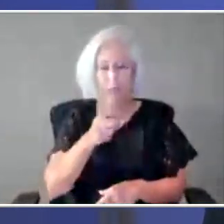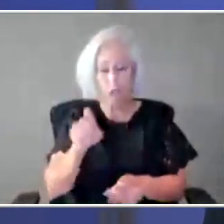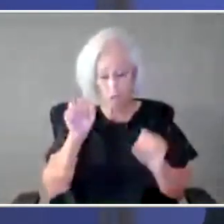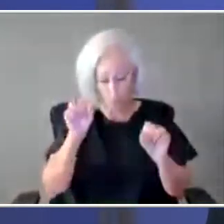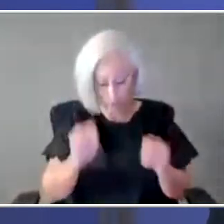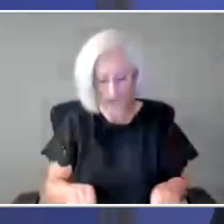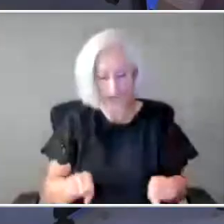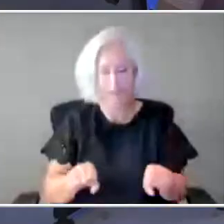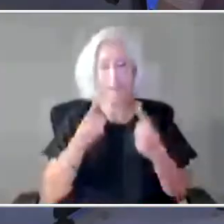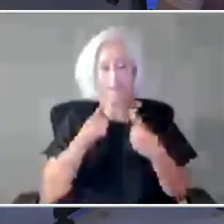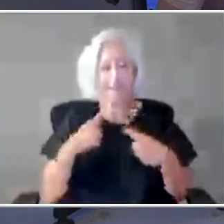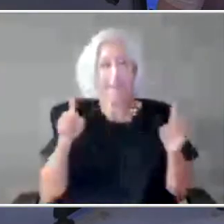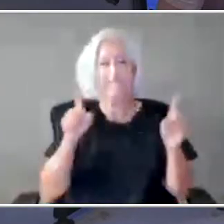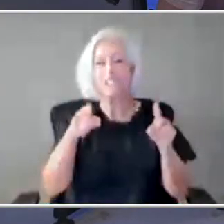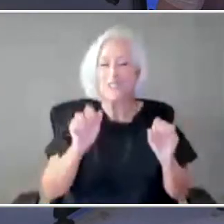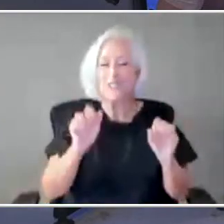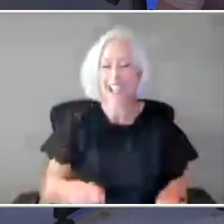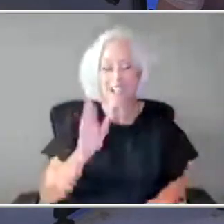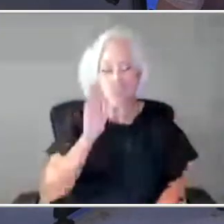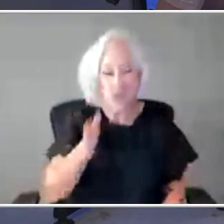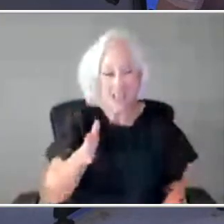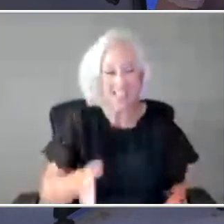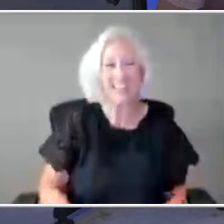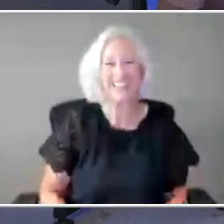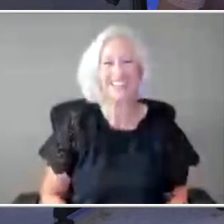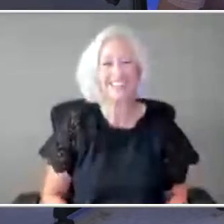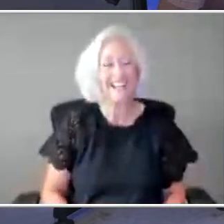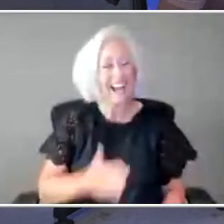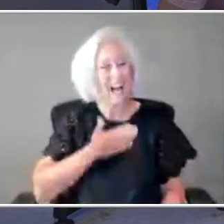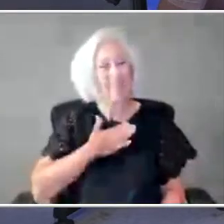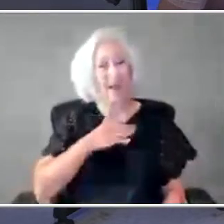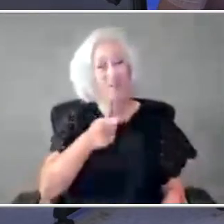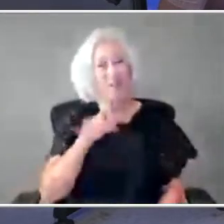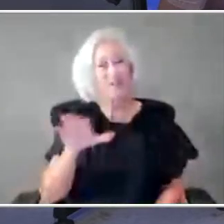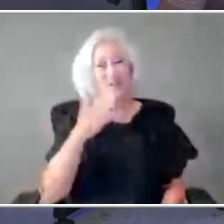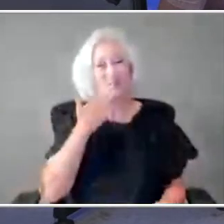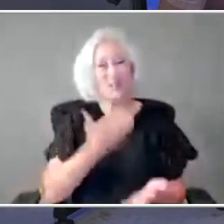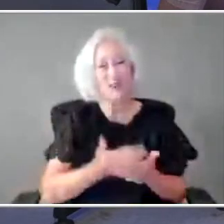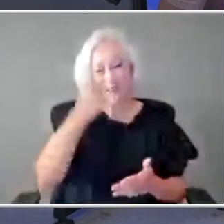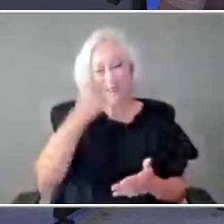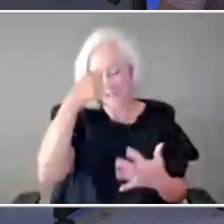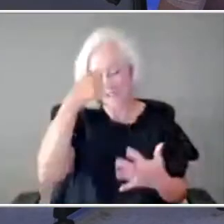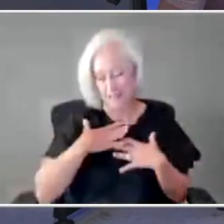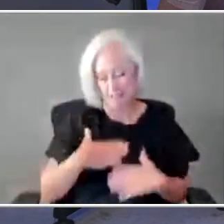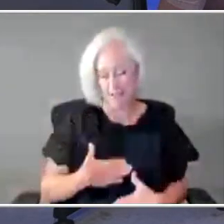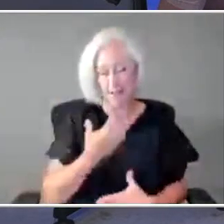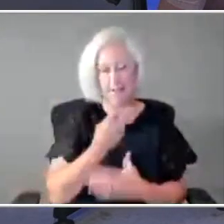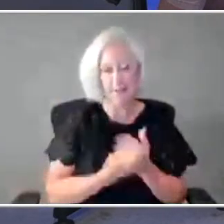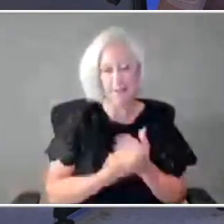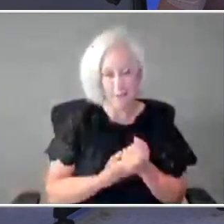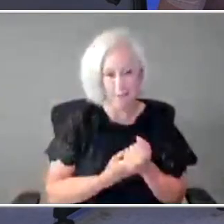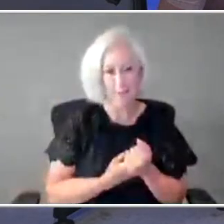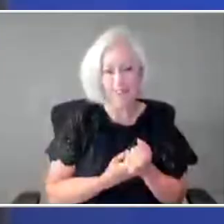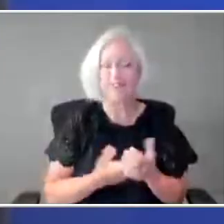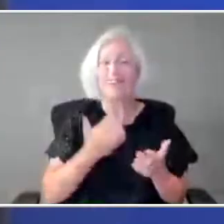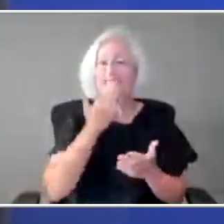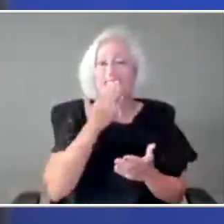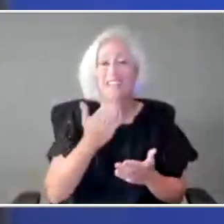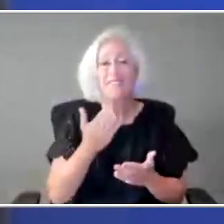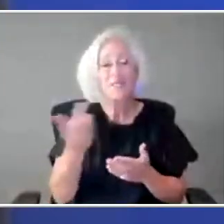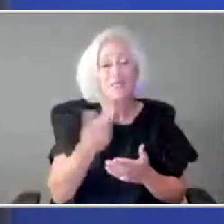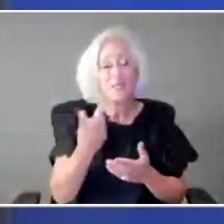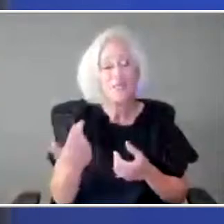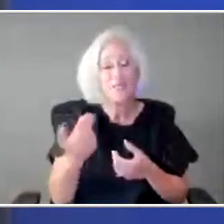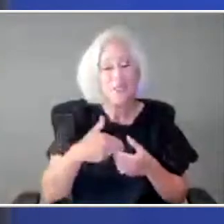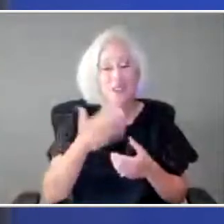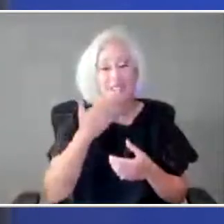will. So glad you're doing well, body and mind. So thank you for sharing. Yes. Thank you both for being here with us today. We appreciate you. Thank you to our viewers for being with